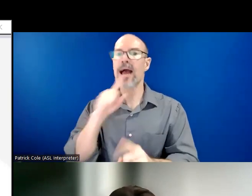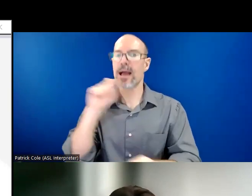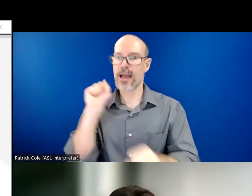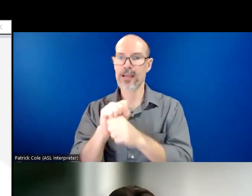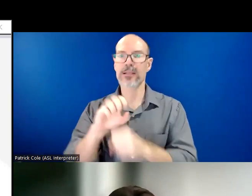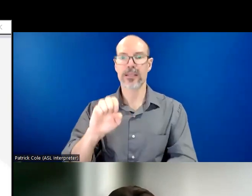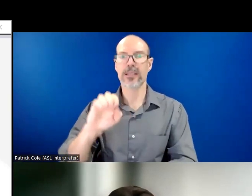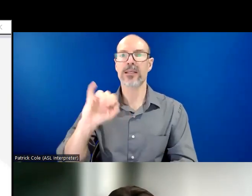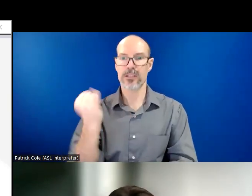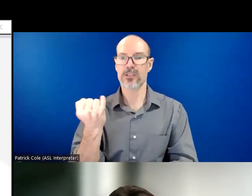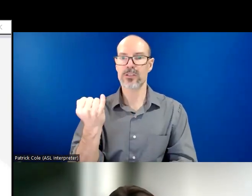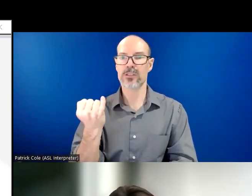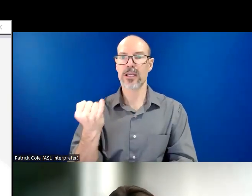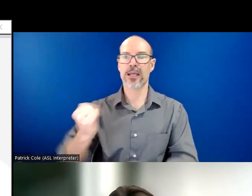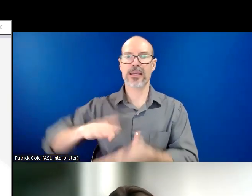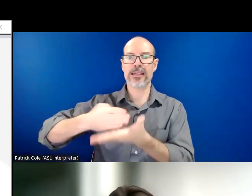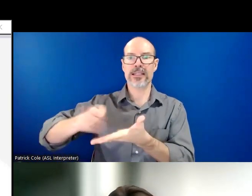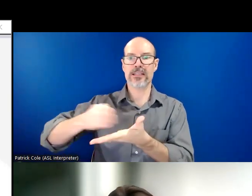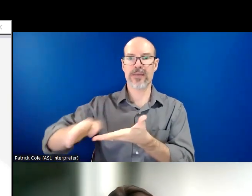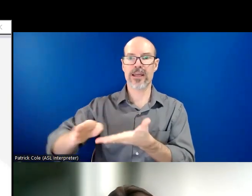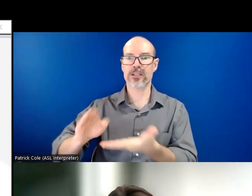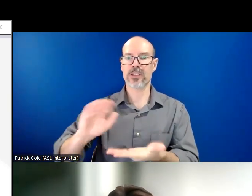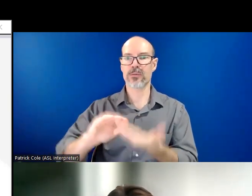EJ disadvantaged communities. Thank you.